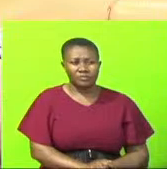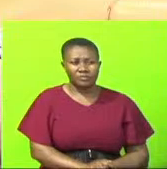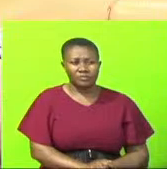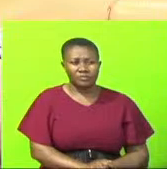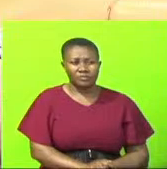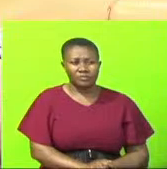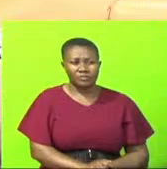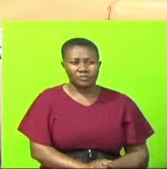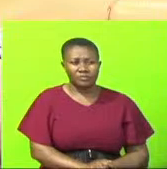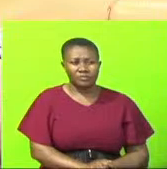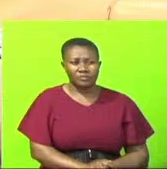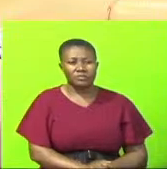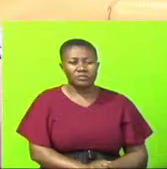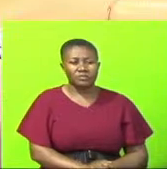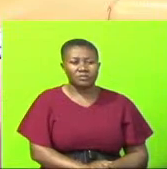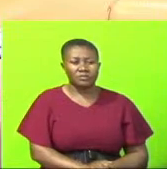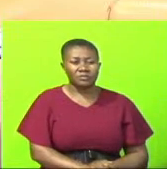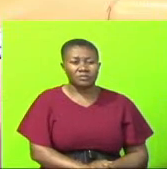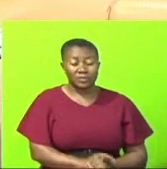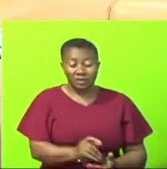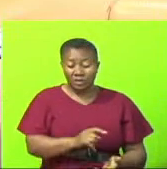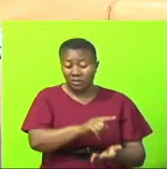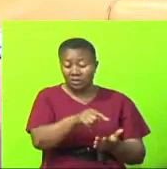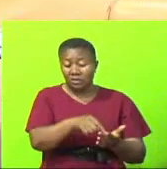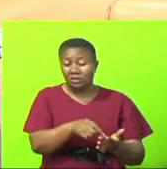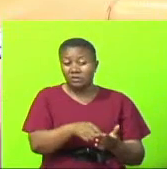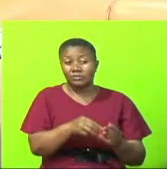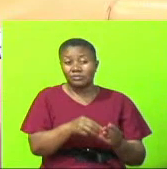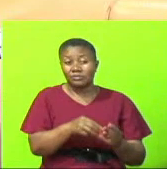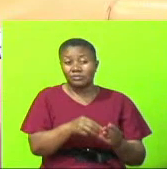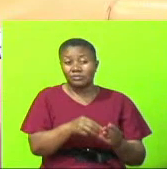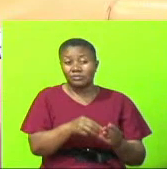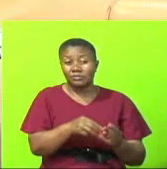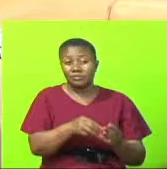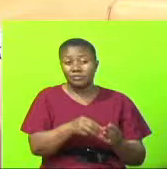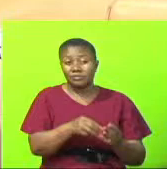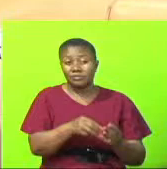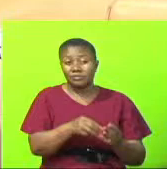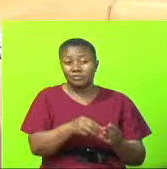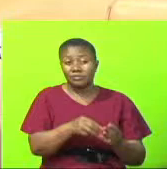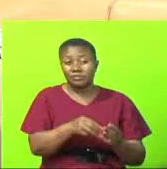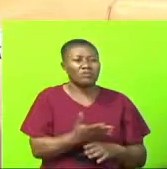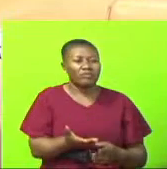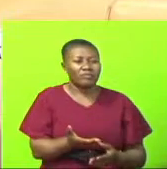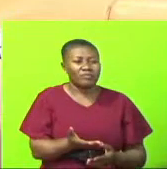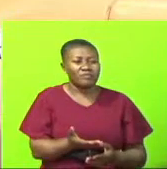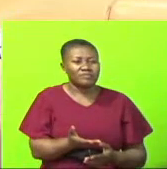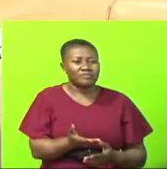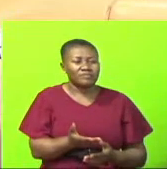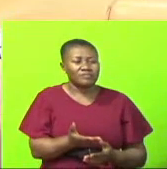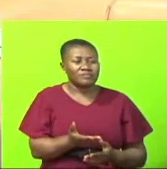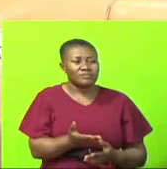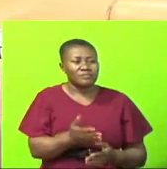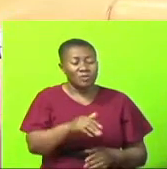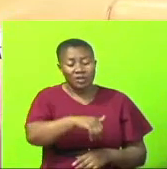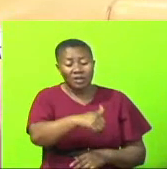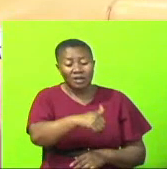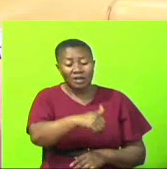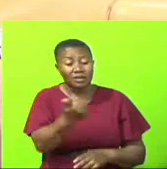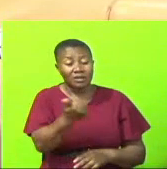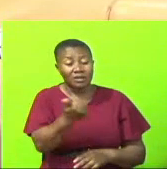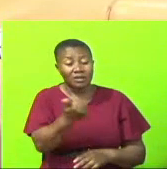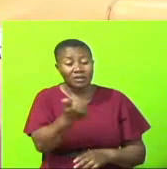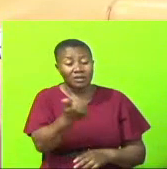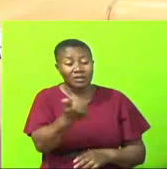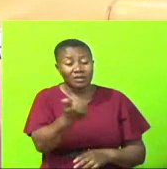matters which lie strictly in the bosom of another forum. The forum